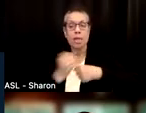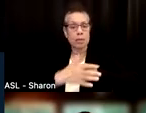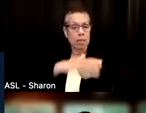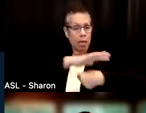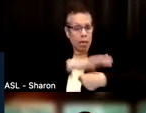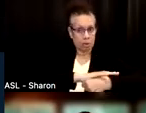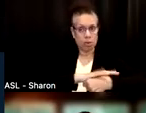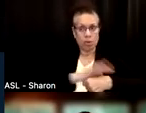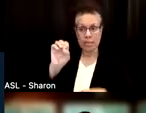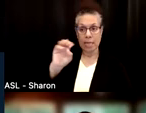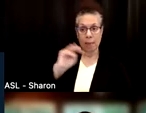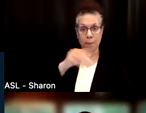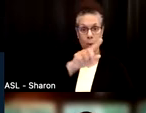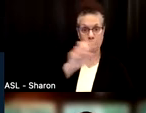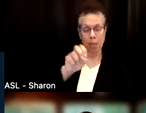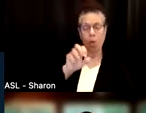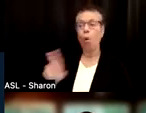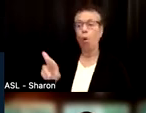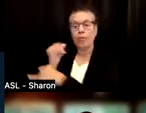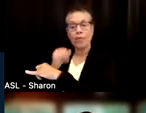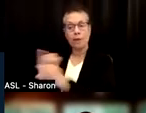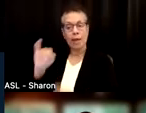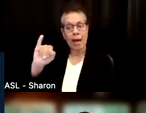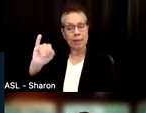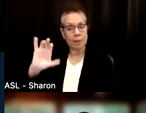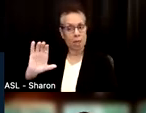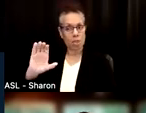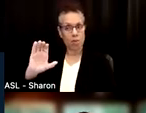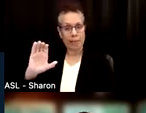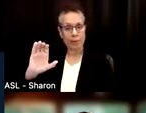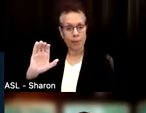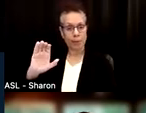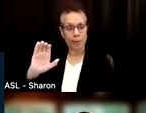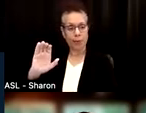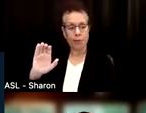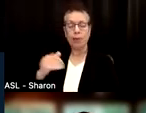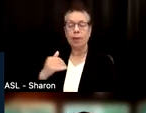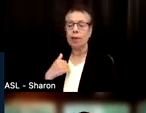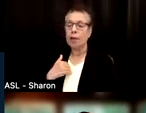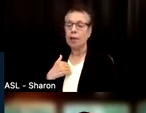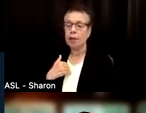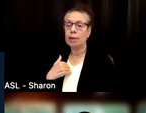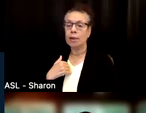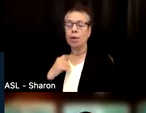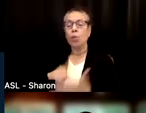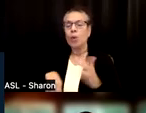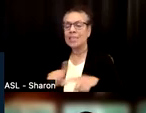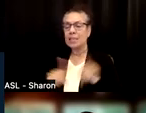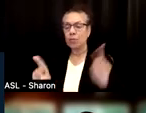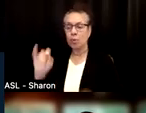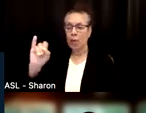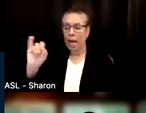opposed to when they're considered an independent contractor. And the essential difference